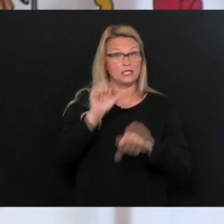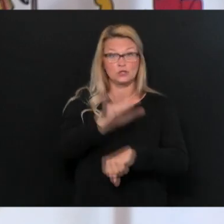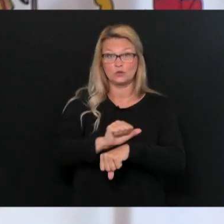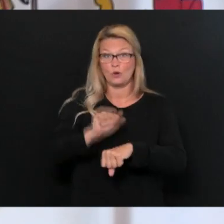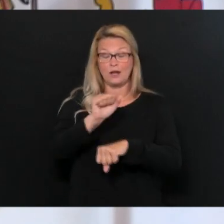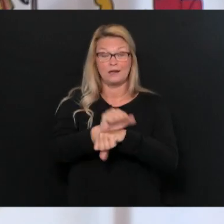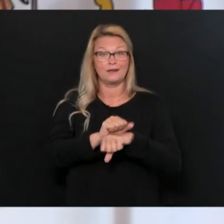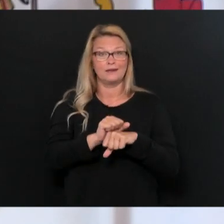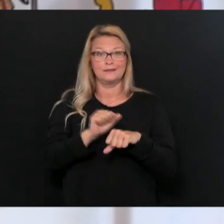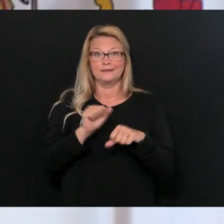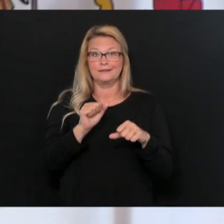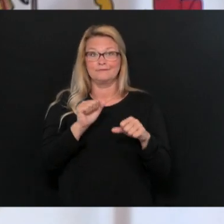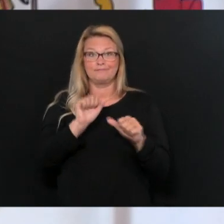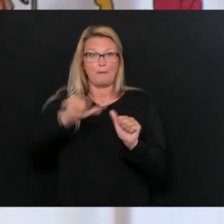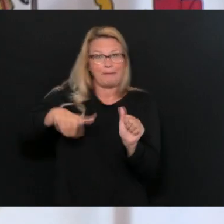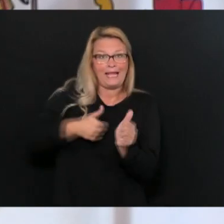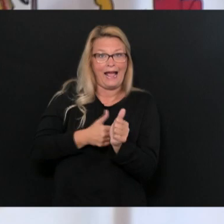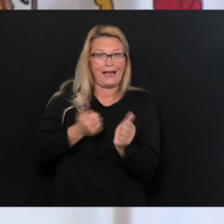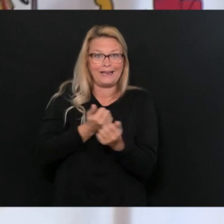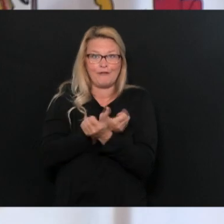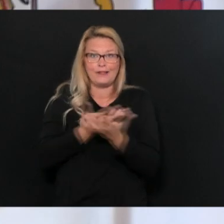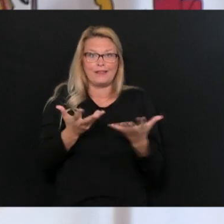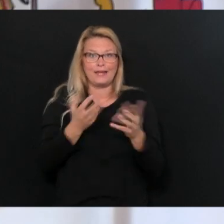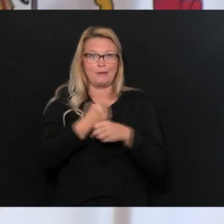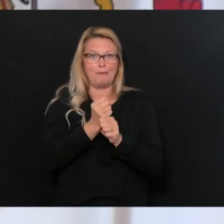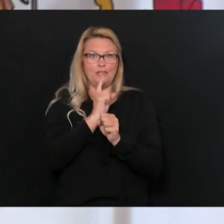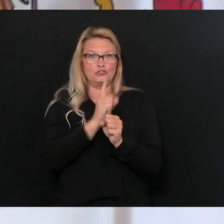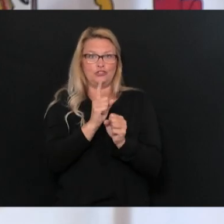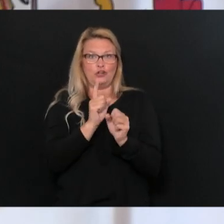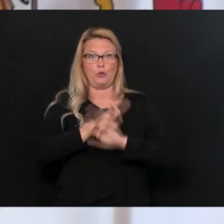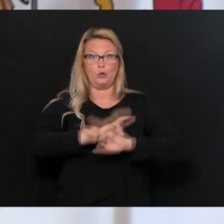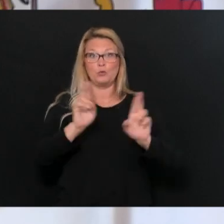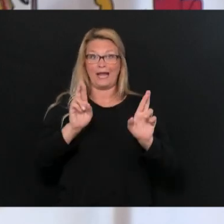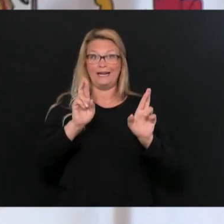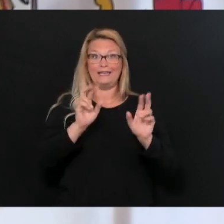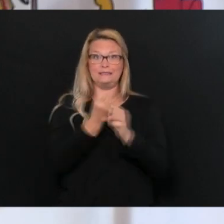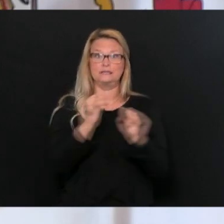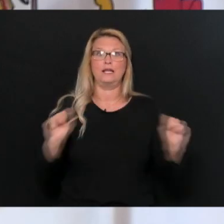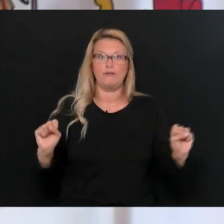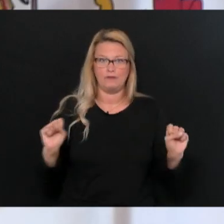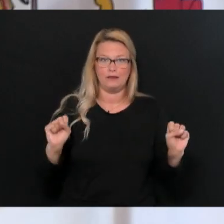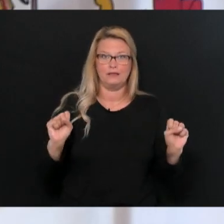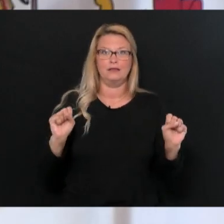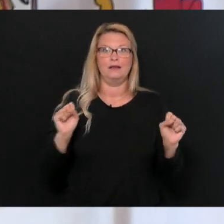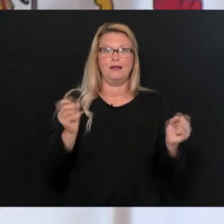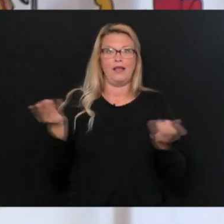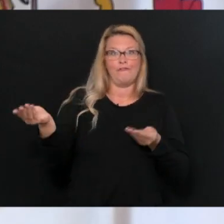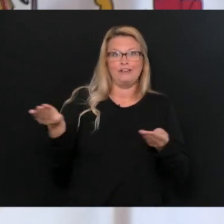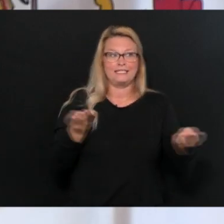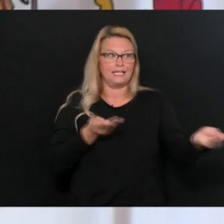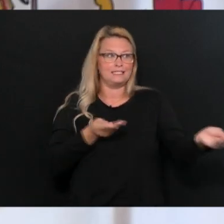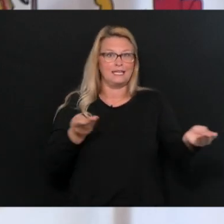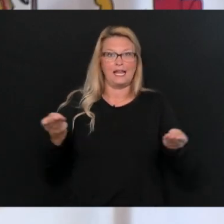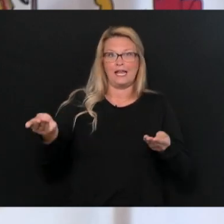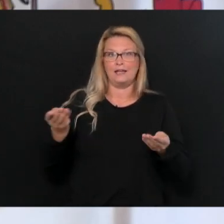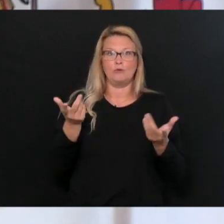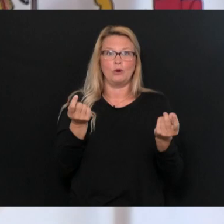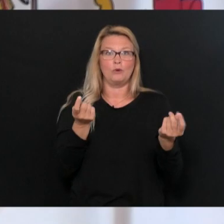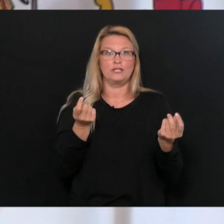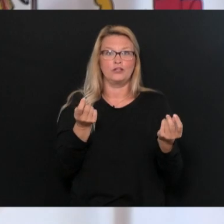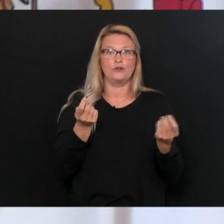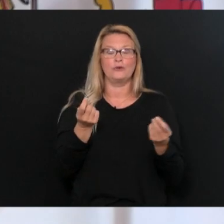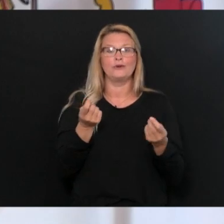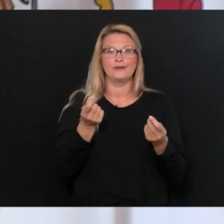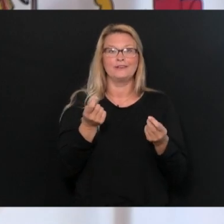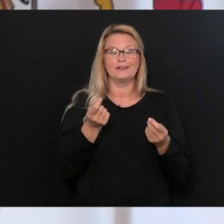all kinds of work behind the scenes and everything to try to get ready and to try to facilitate and back up and help in